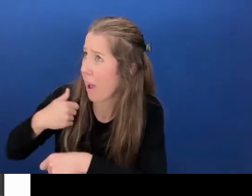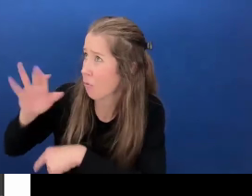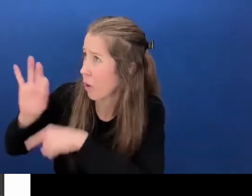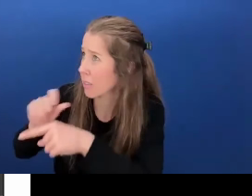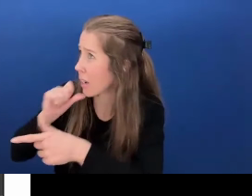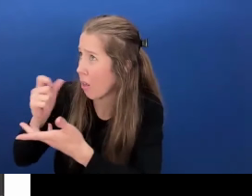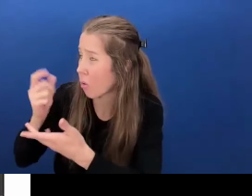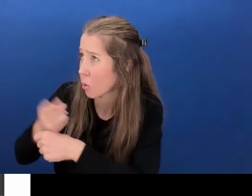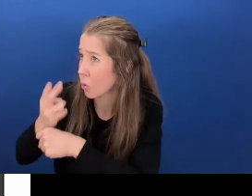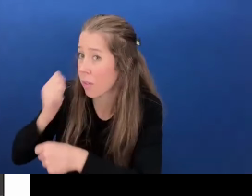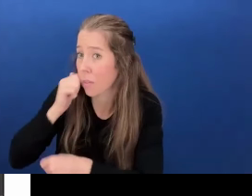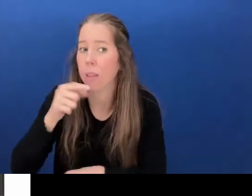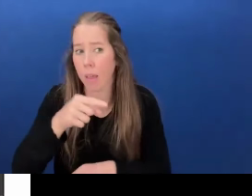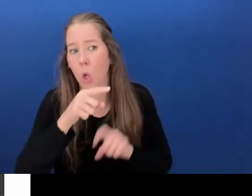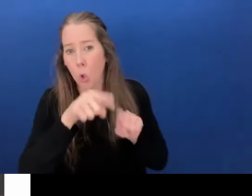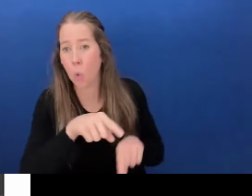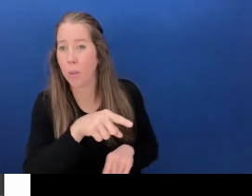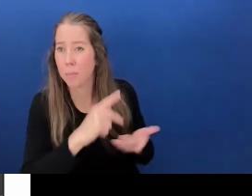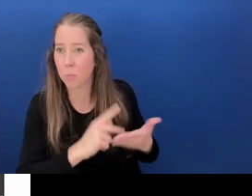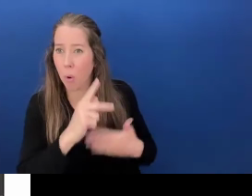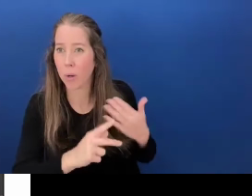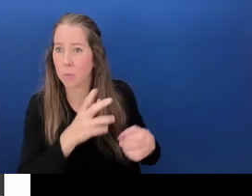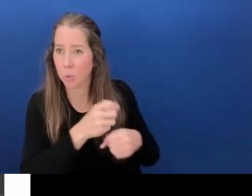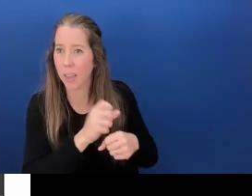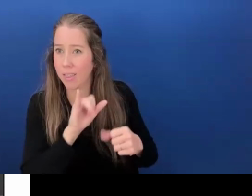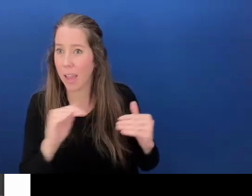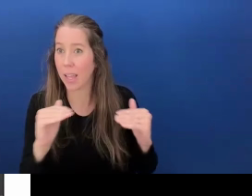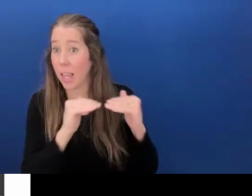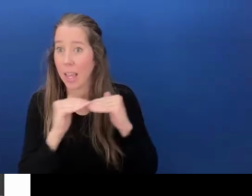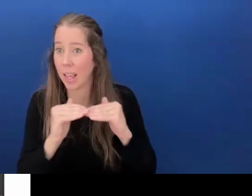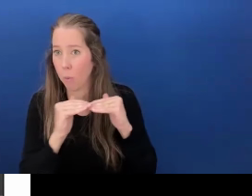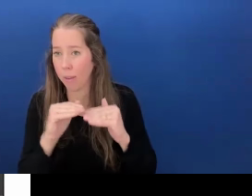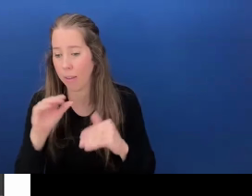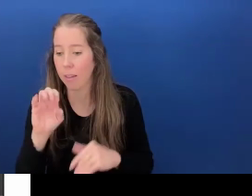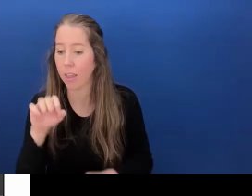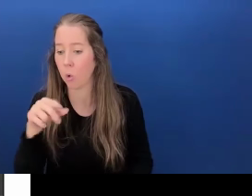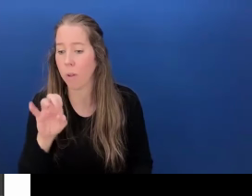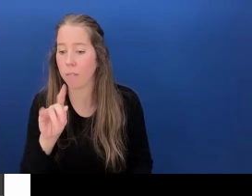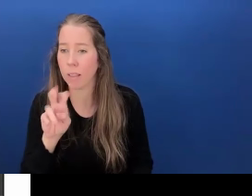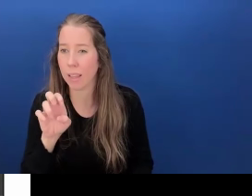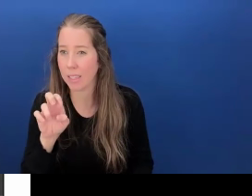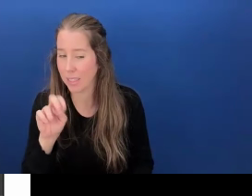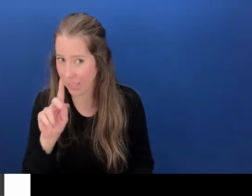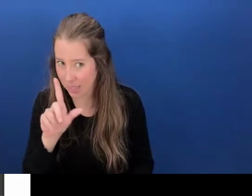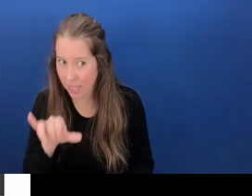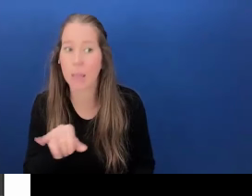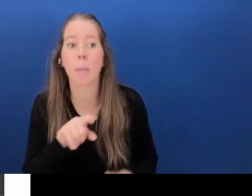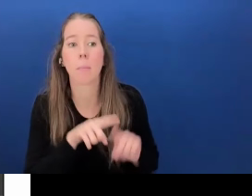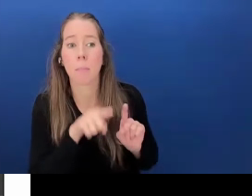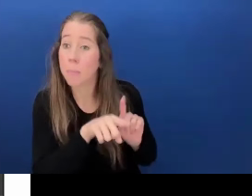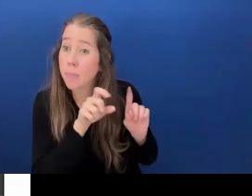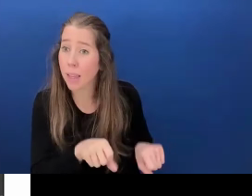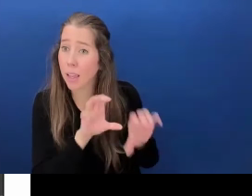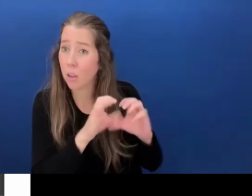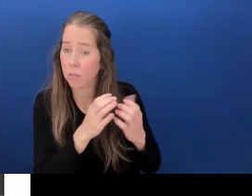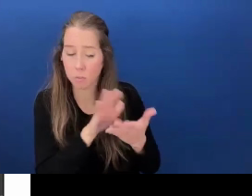this program to get that equivalency. But they're more than capable of taking college classes at the